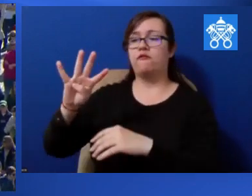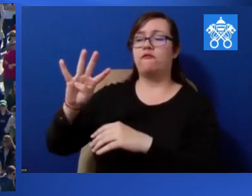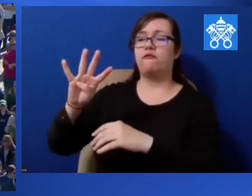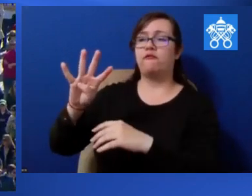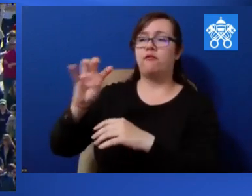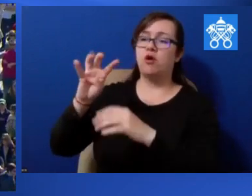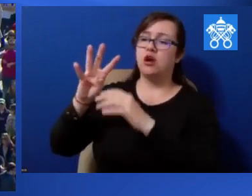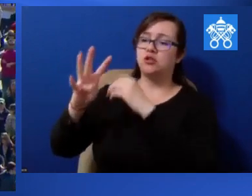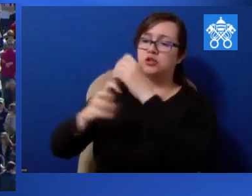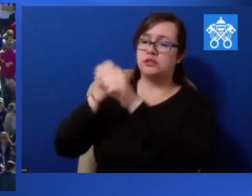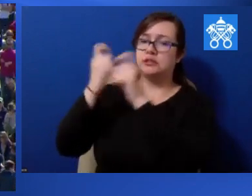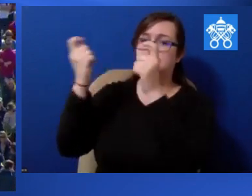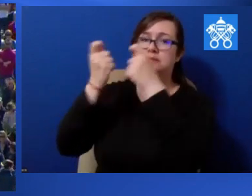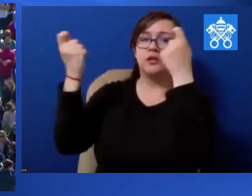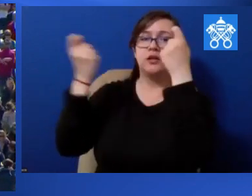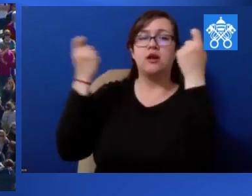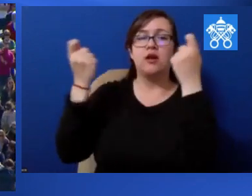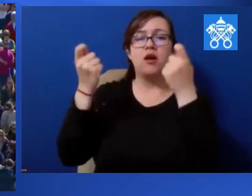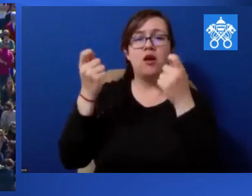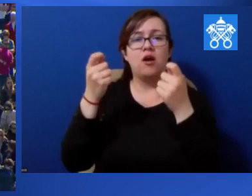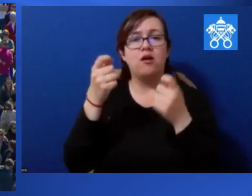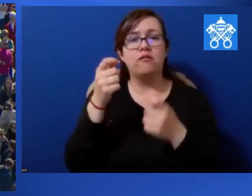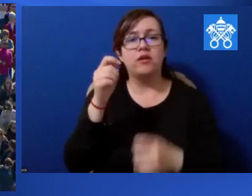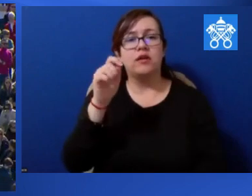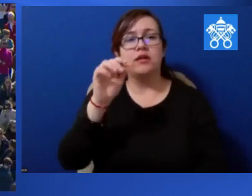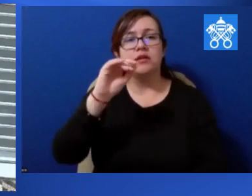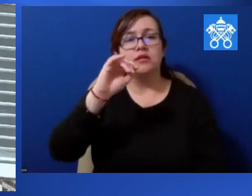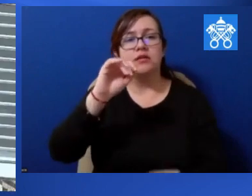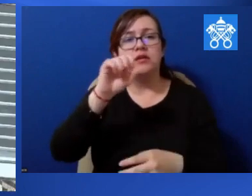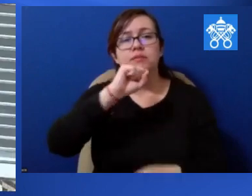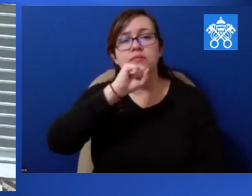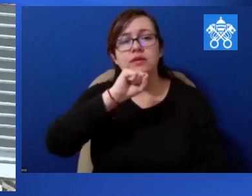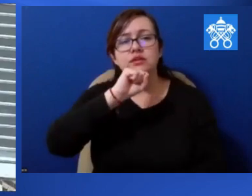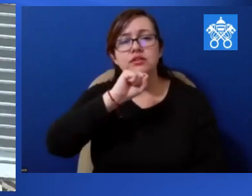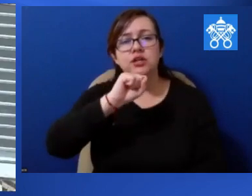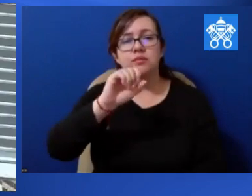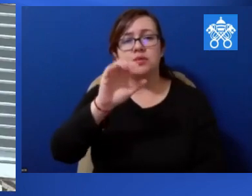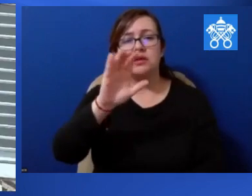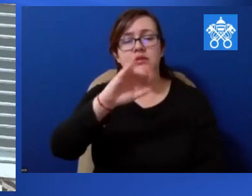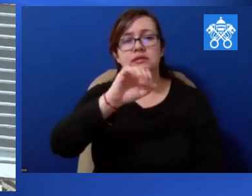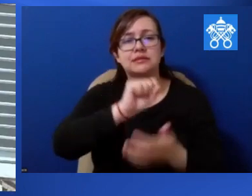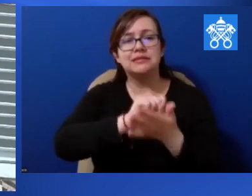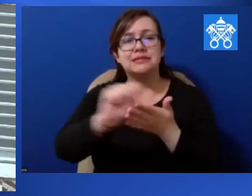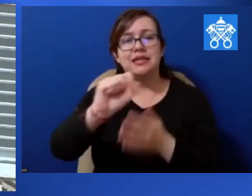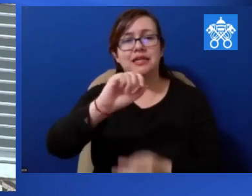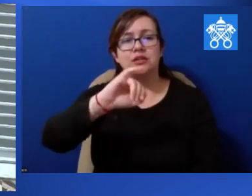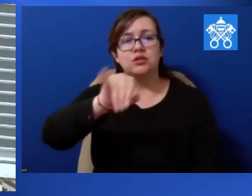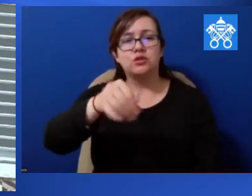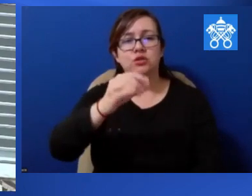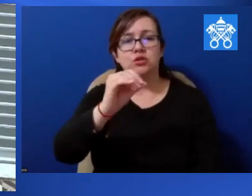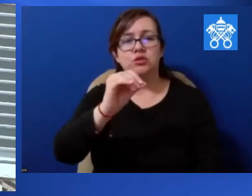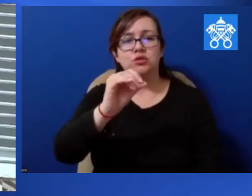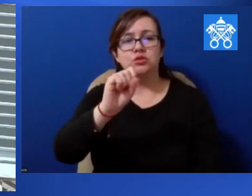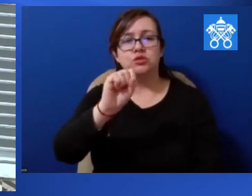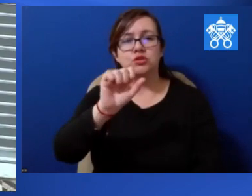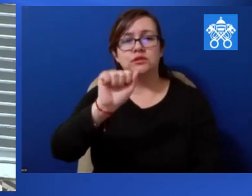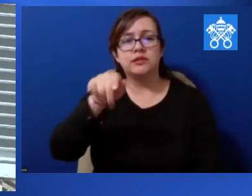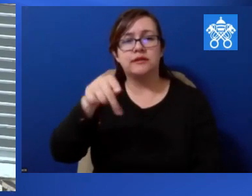martyrdom of Bishop Josaphat, who gave his life for the unity of Christians.